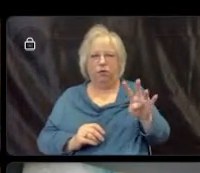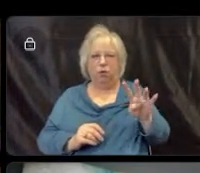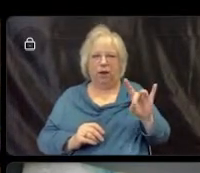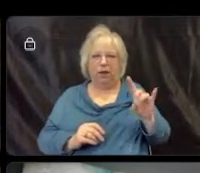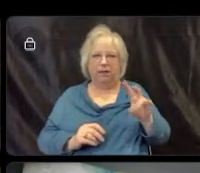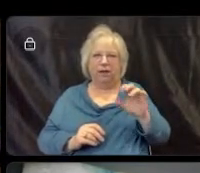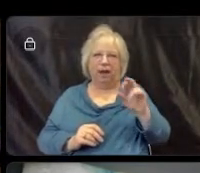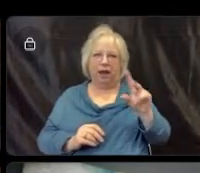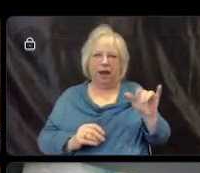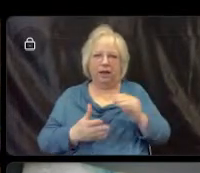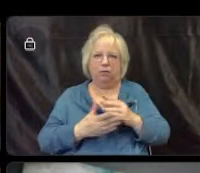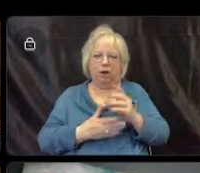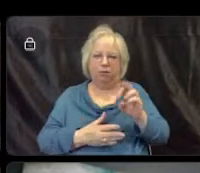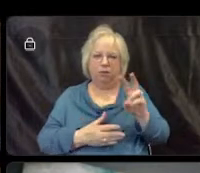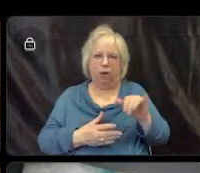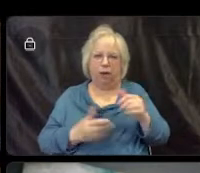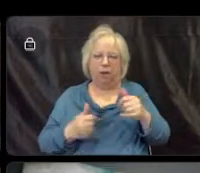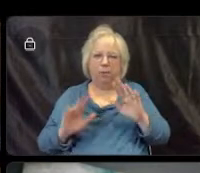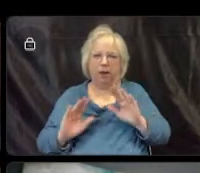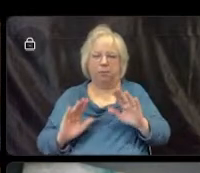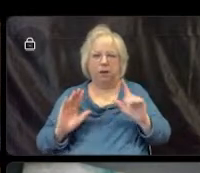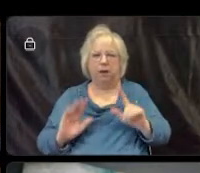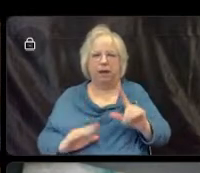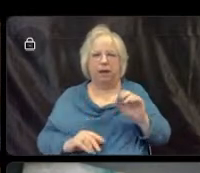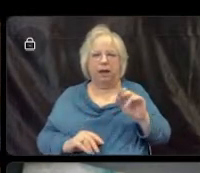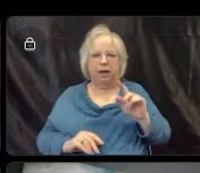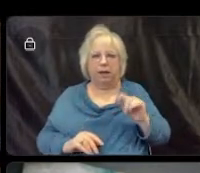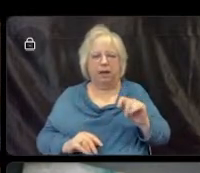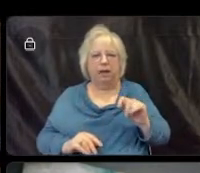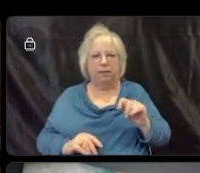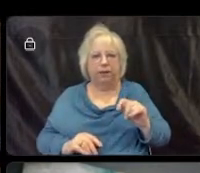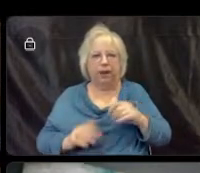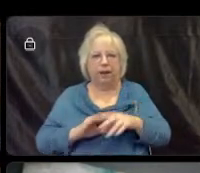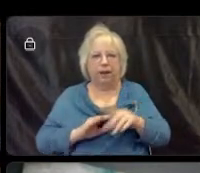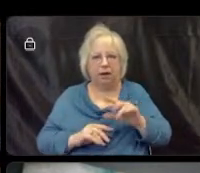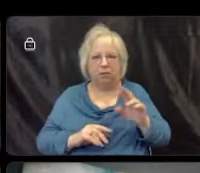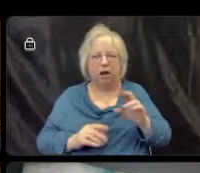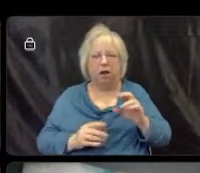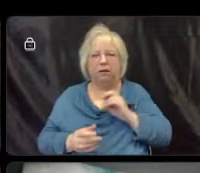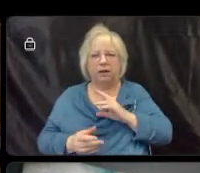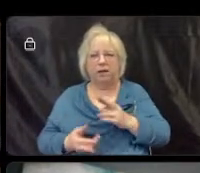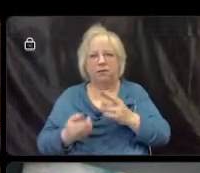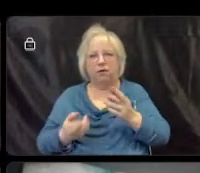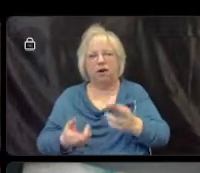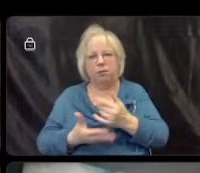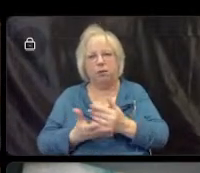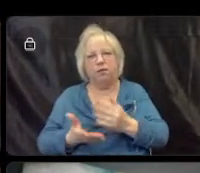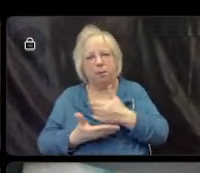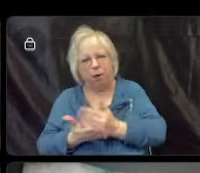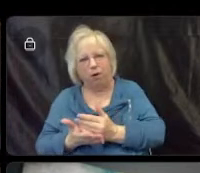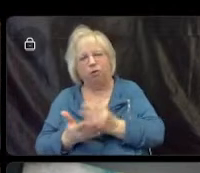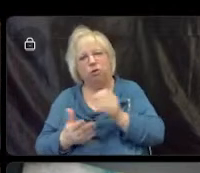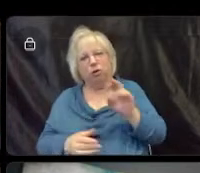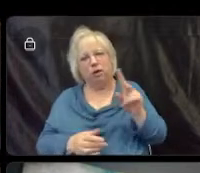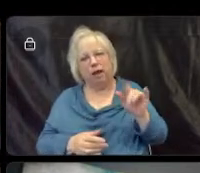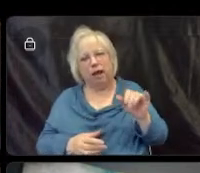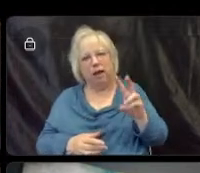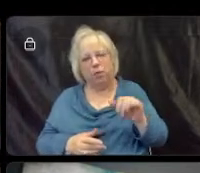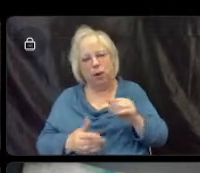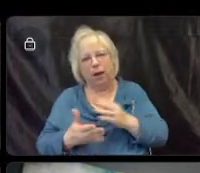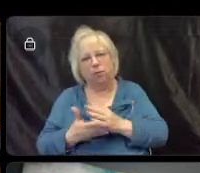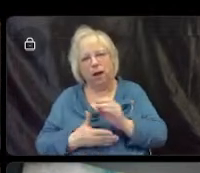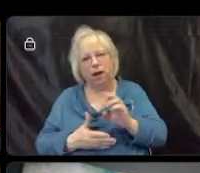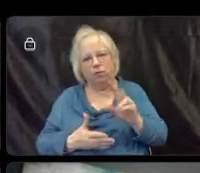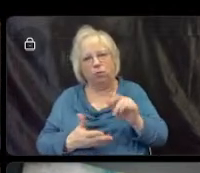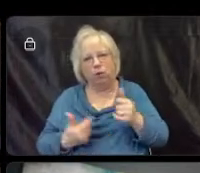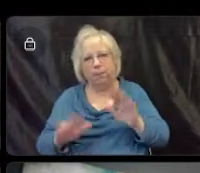right-of-way abandonment, Block 176, original City of Little Rock. Staff recommends approval of the partial alley right-of-way abandonment subject to compliance with the